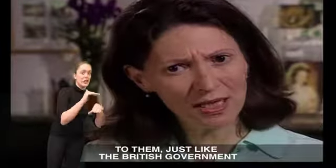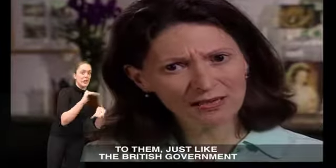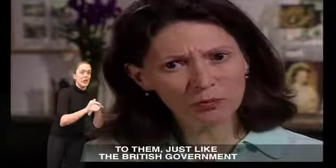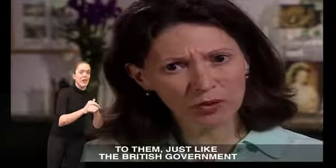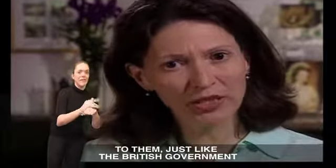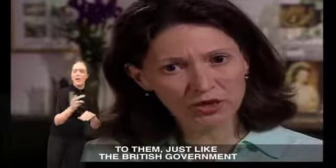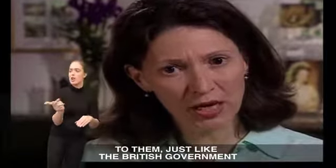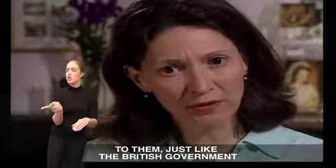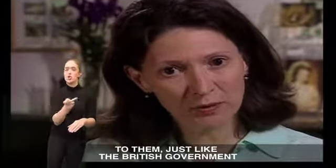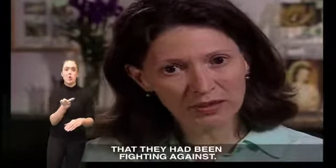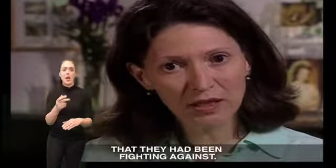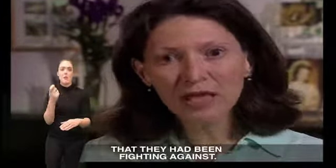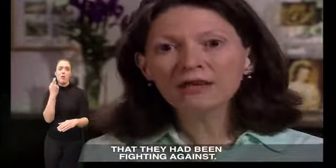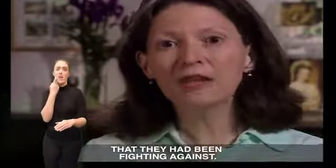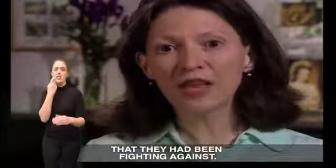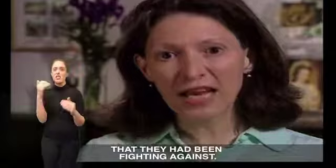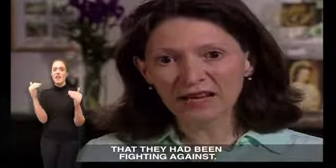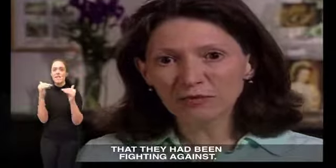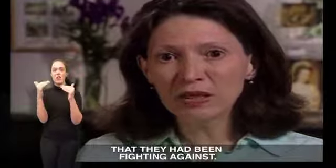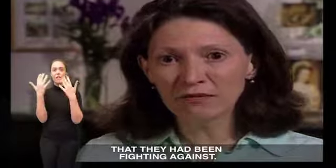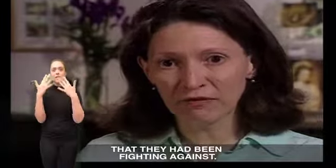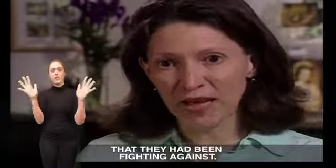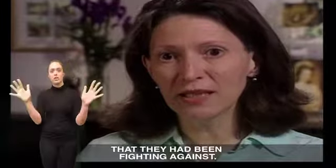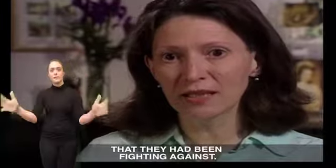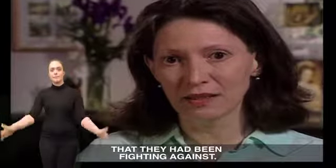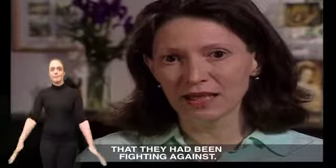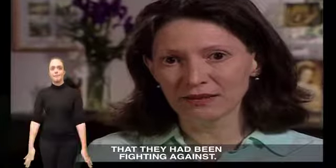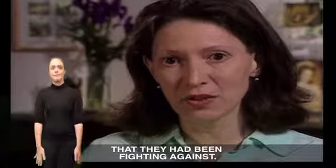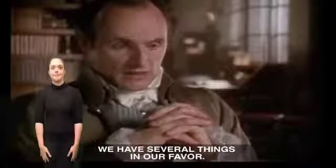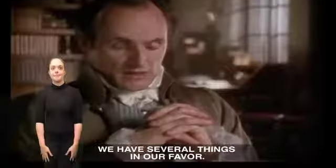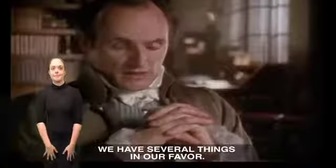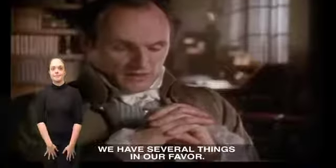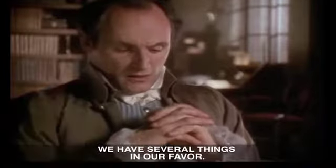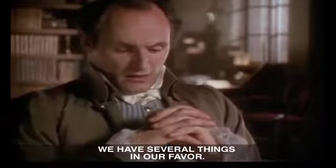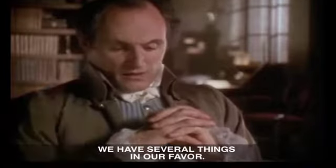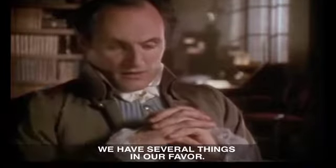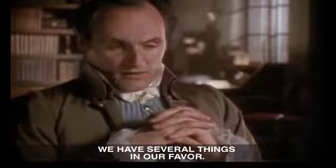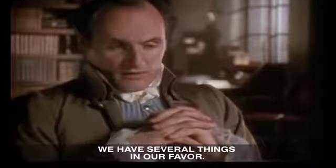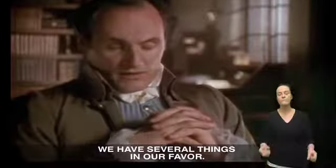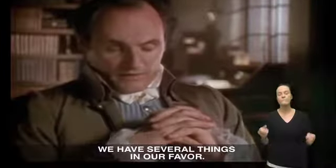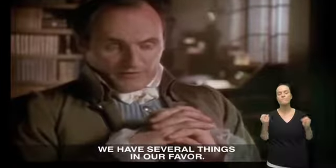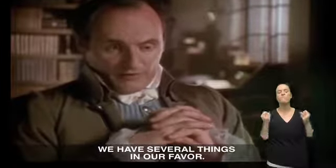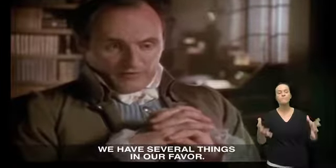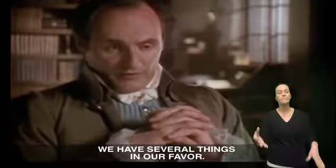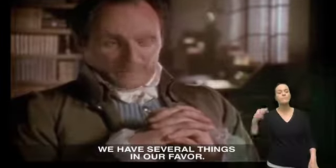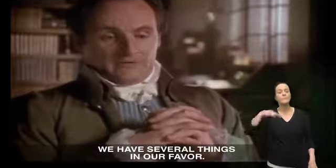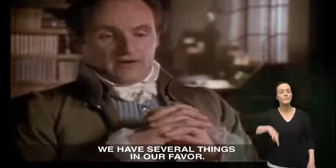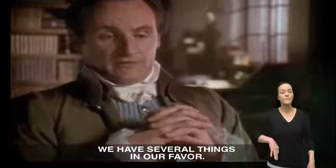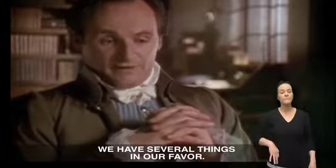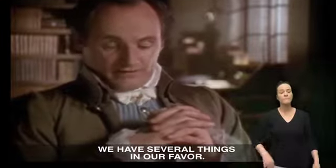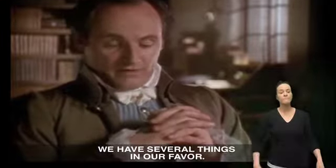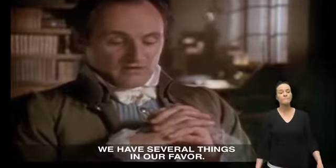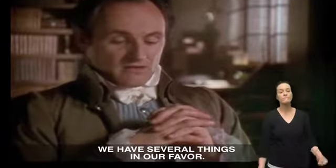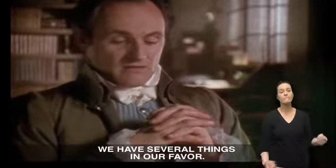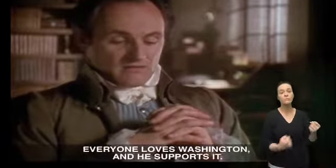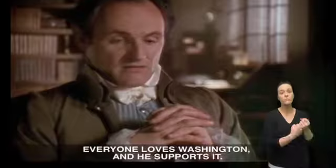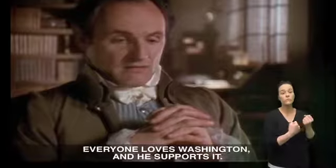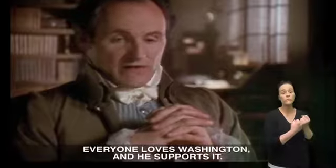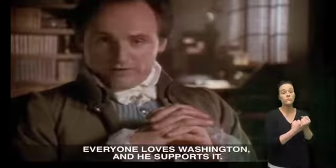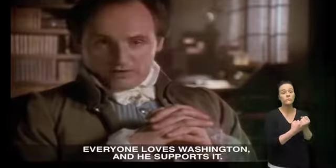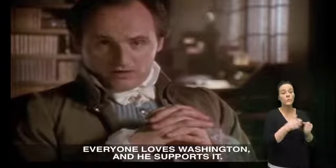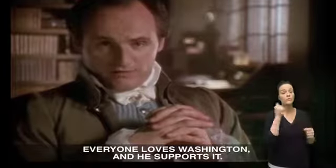just like the British government that they have been fighting against we have several things in our favor